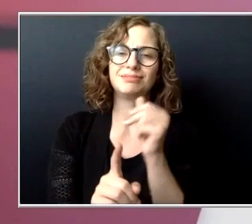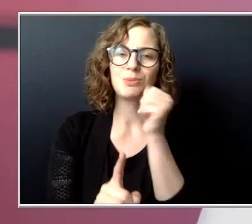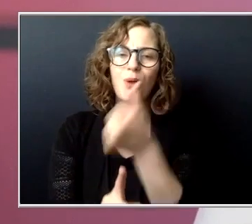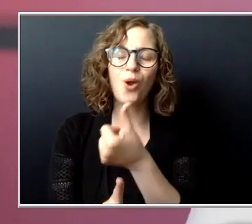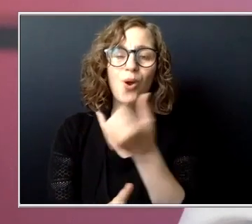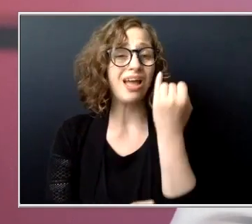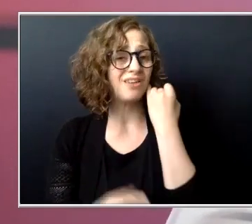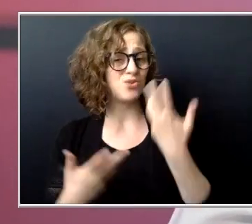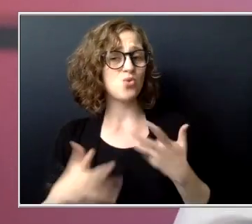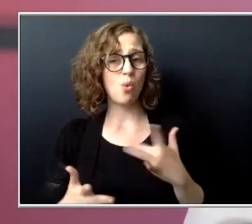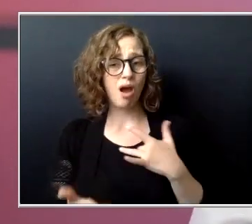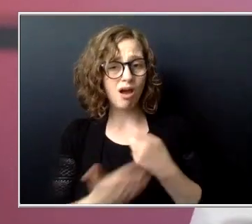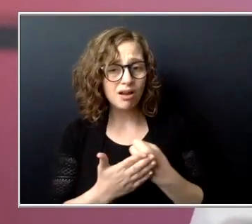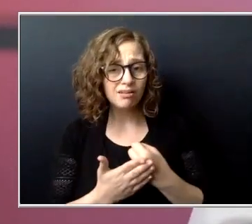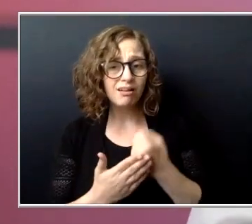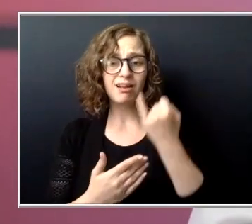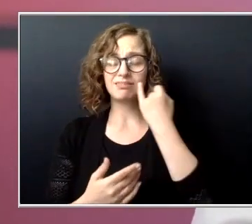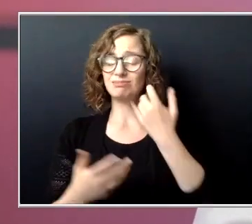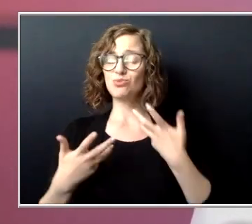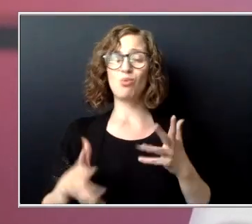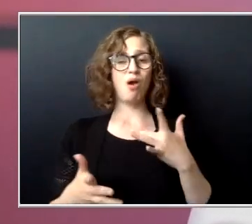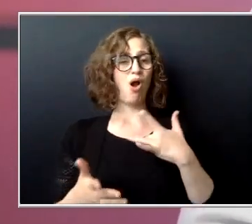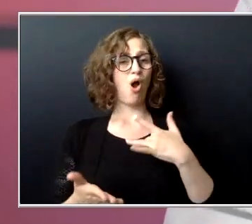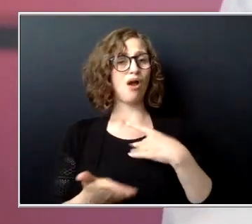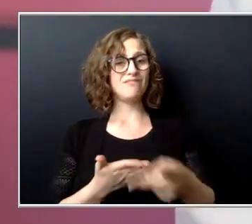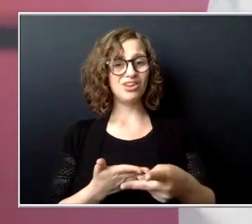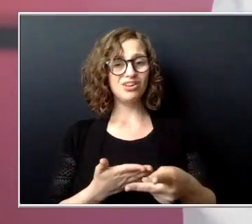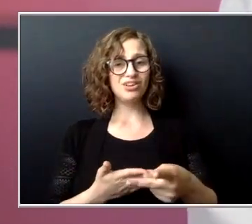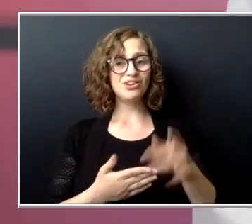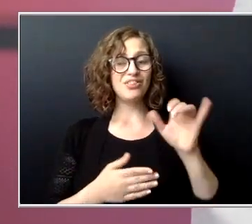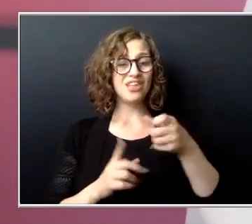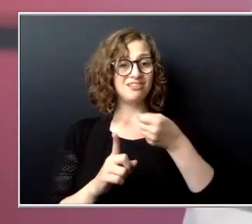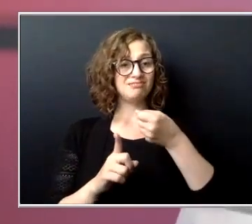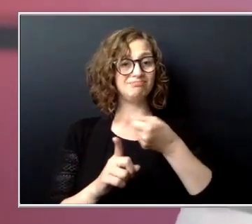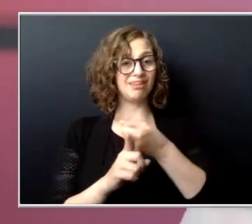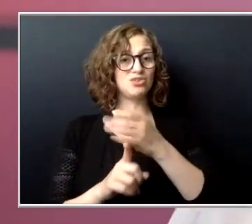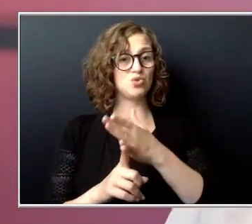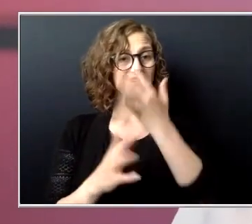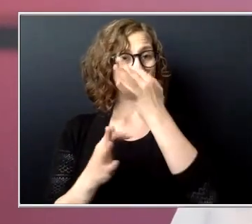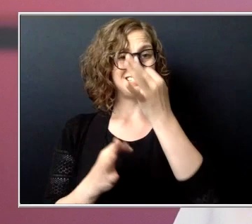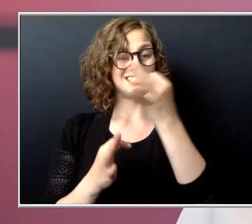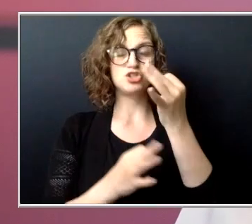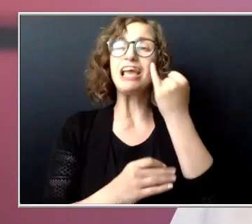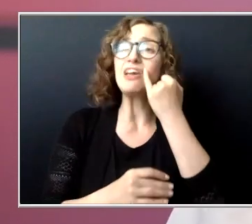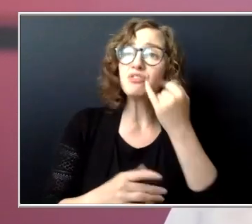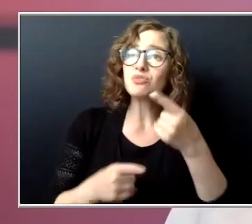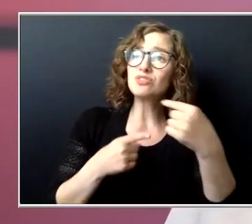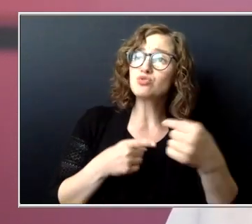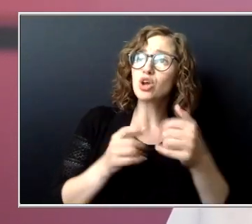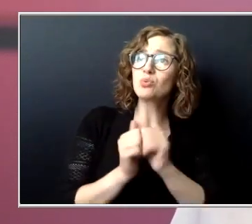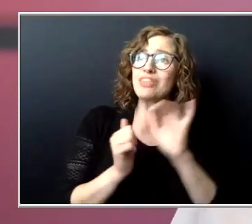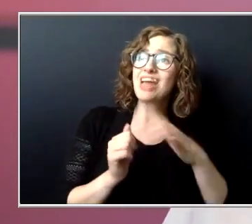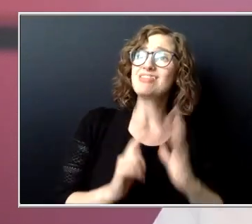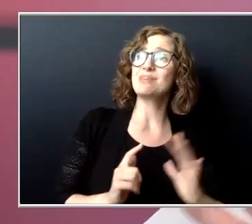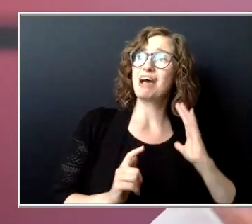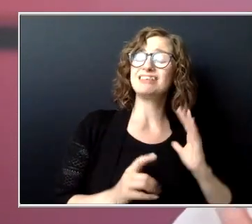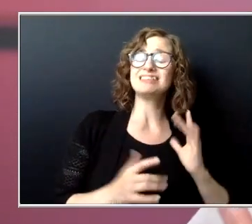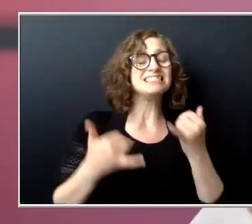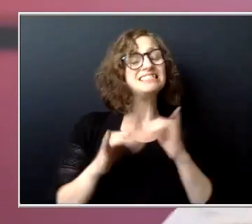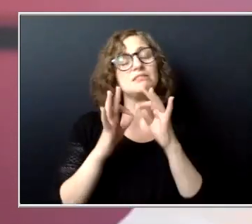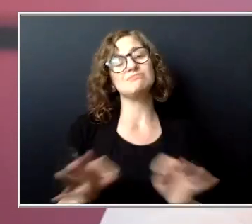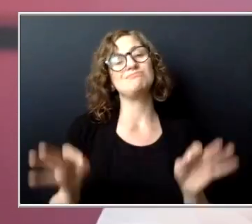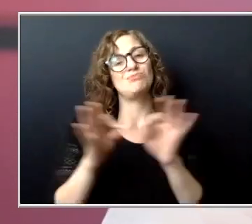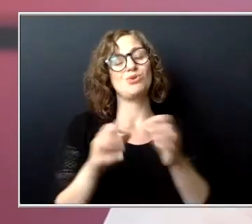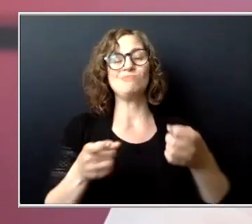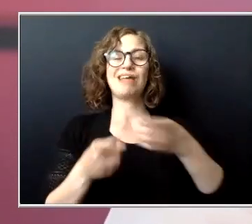really do drive your decision making to any point, or if you've had those issues in the past, it still matters to manage your diabetes. And again, your